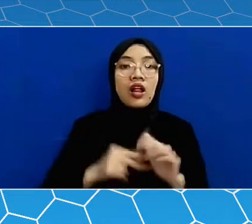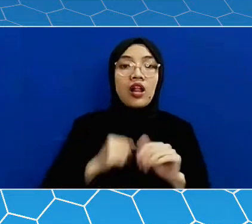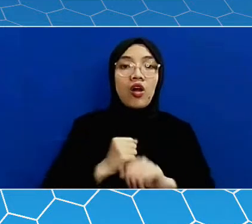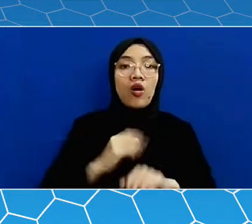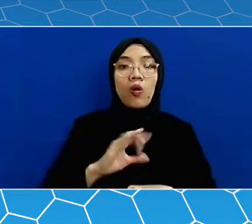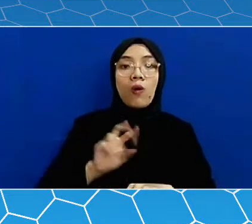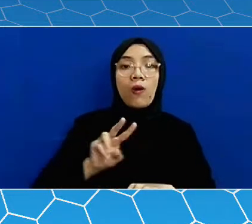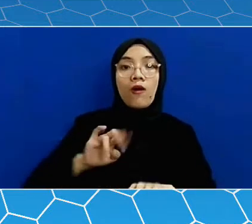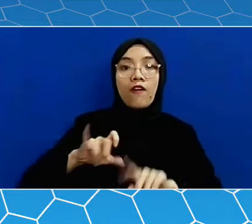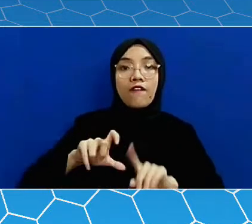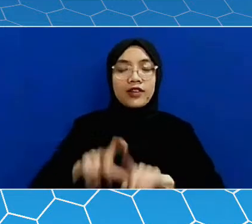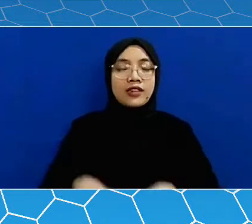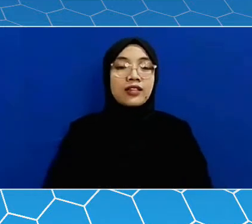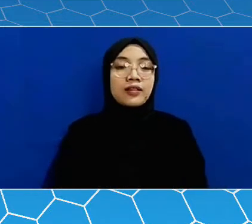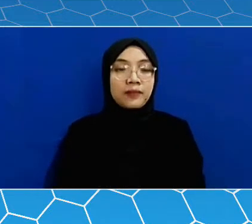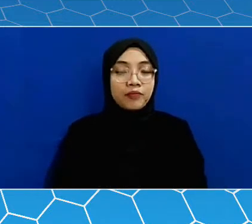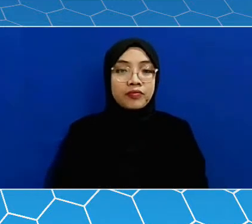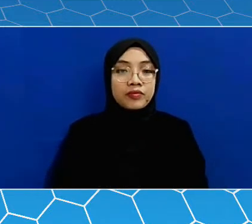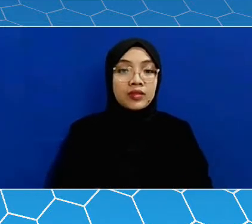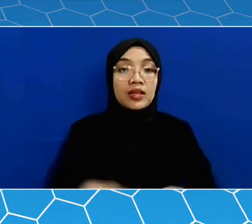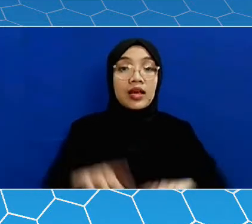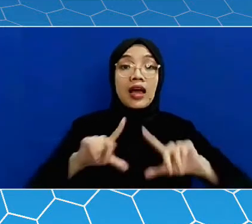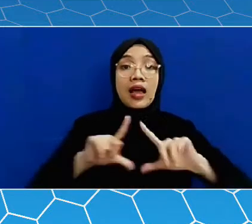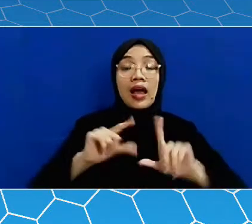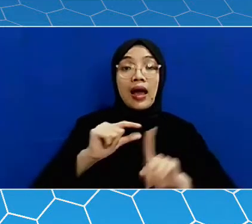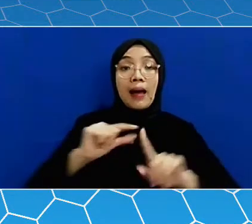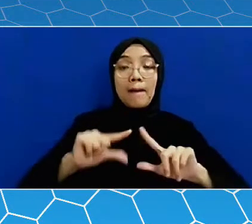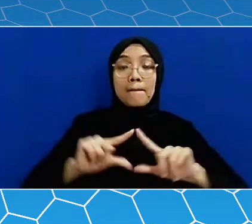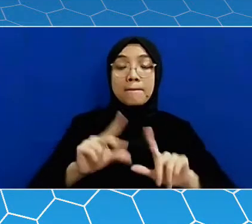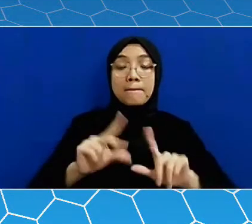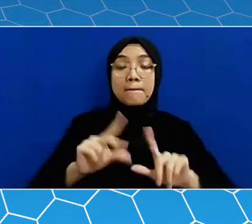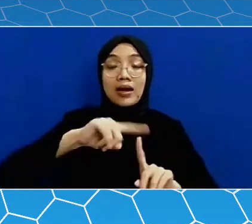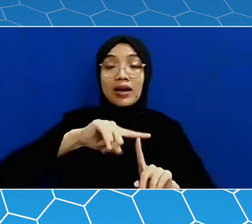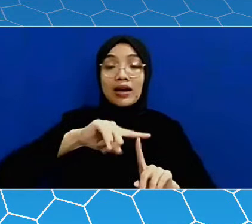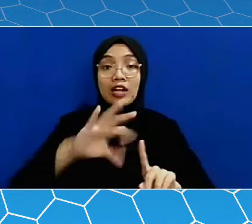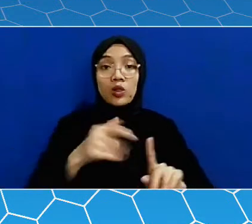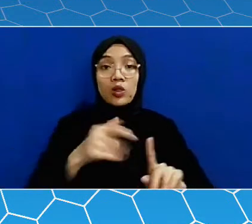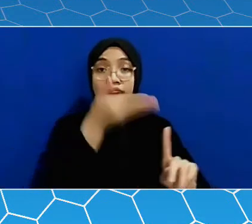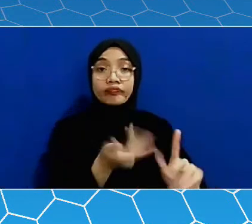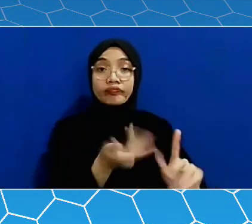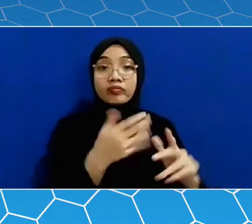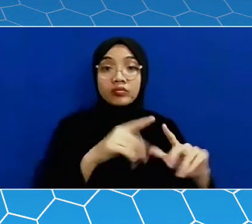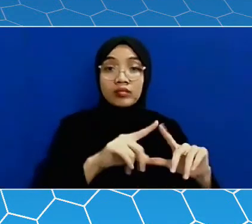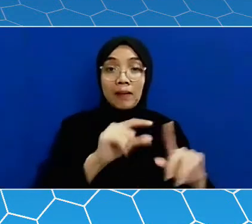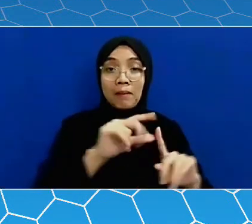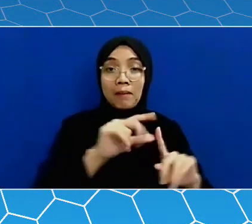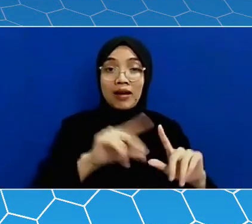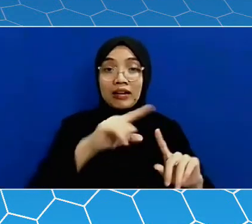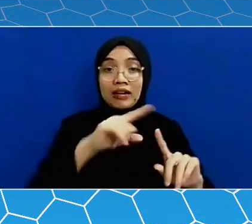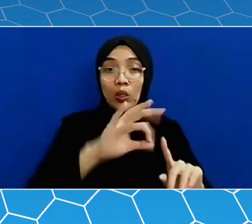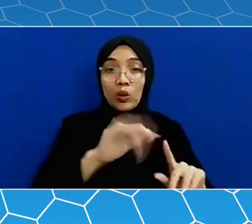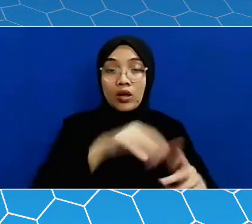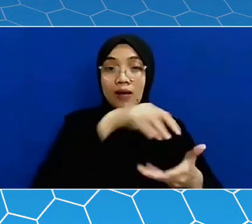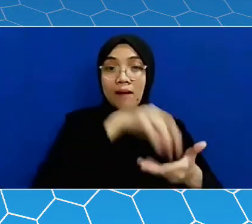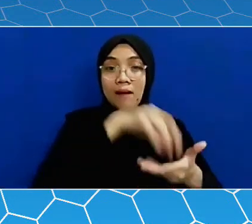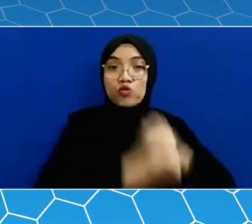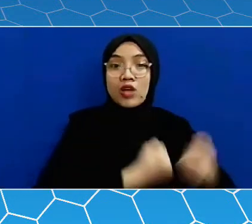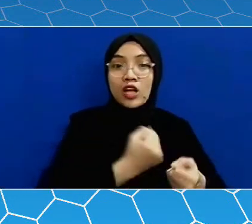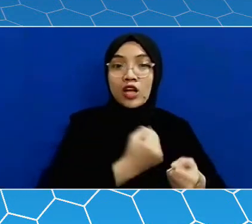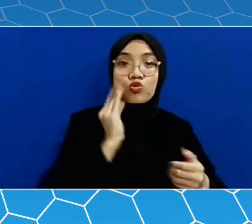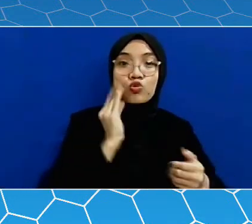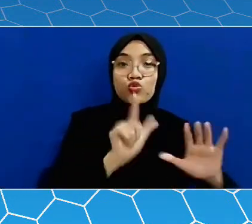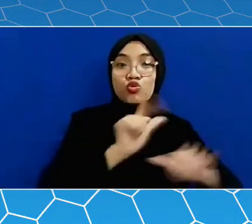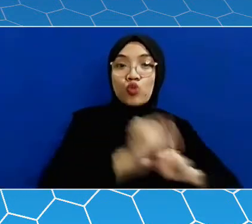So Aparito is a 7-year-old UK-based company providing mobile health and patient-centric